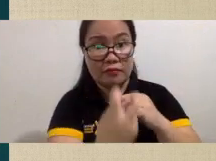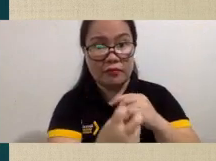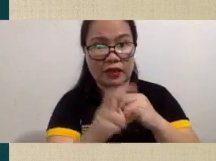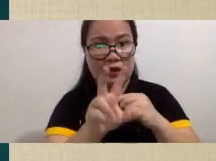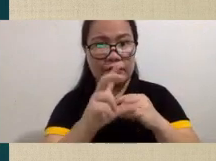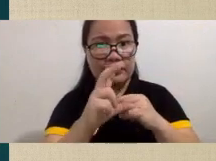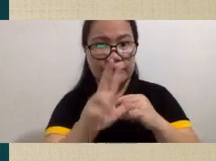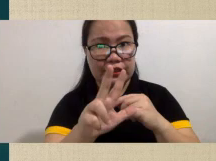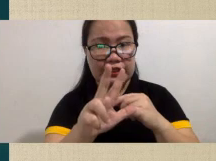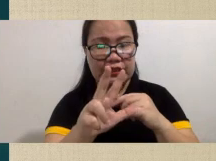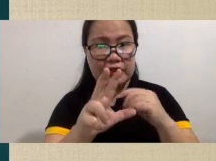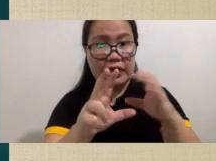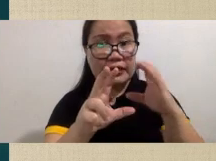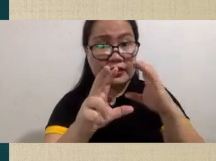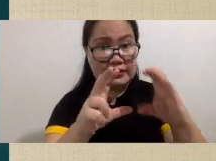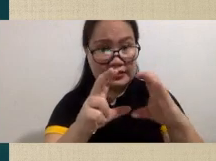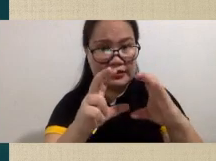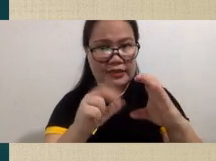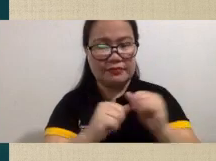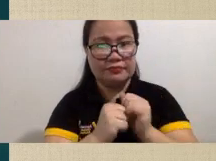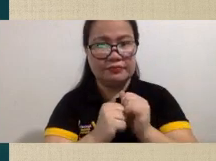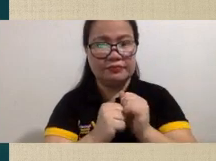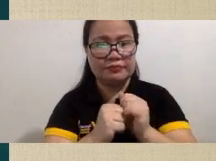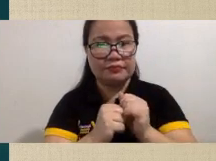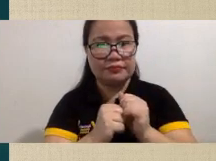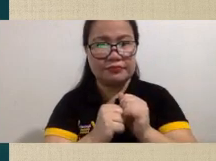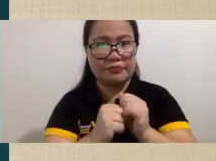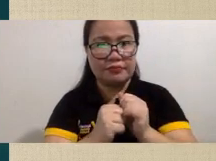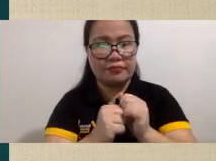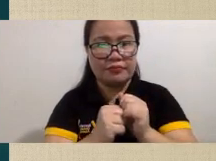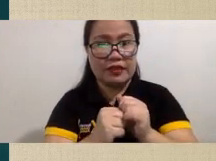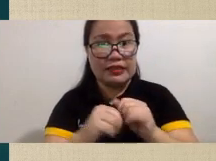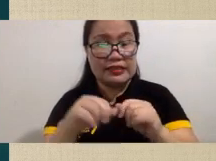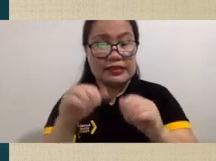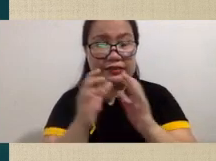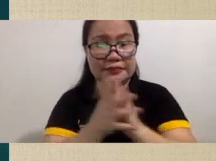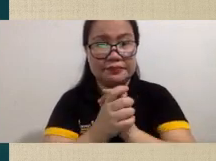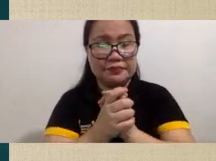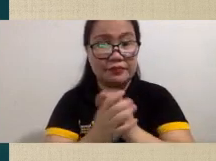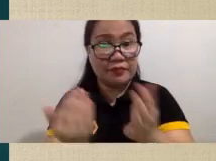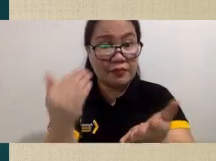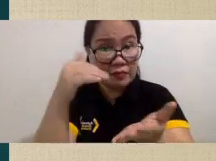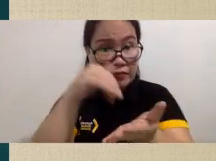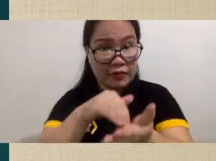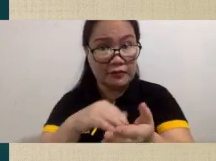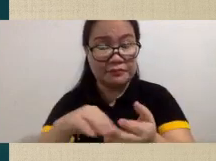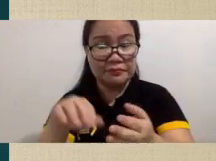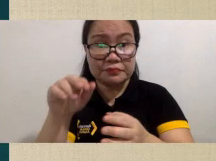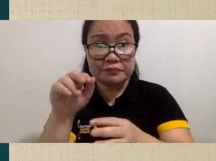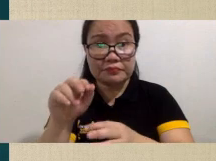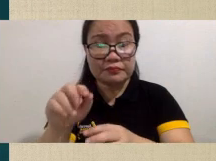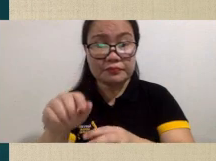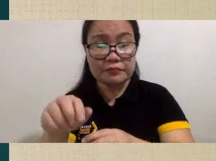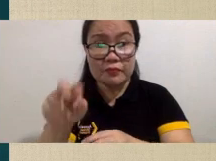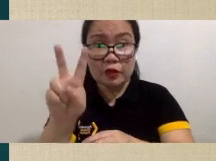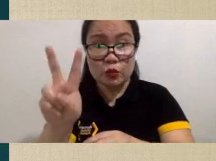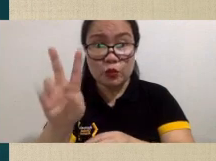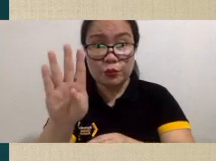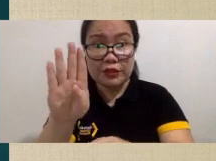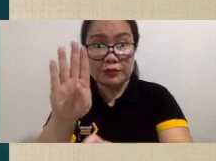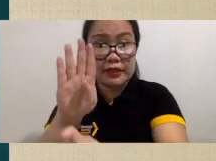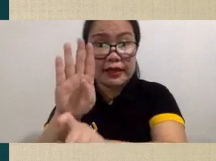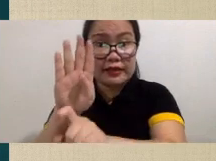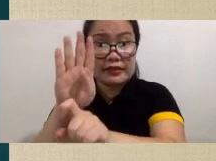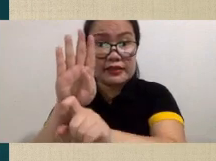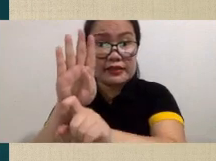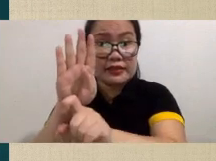then c na lang kasi c cube yon, may cube na tayo sa labas. Okay, so again, your 2b now will